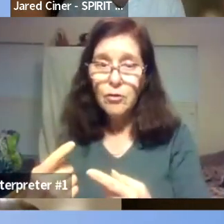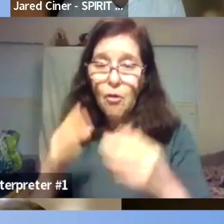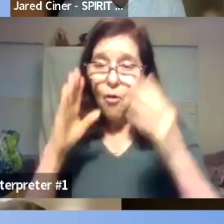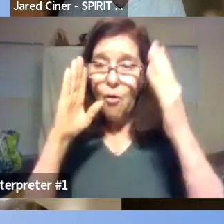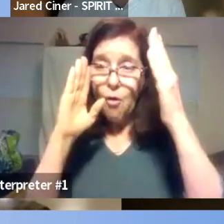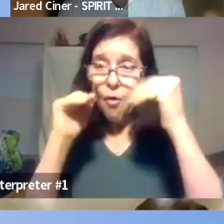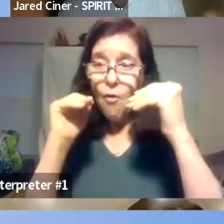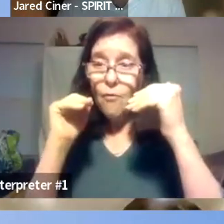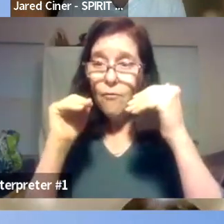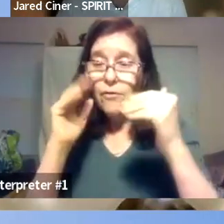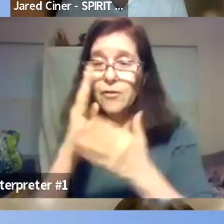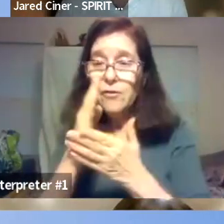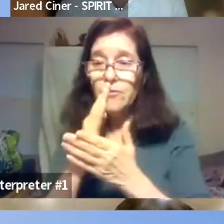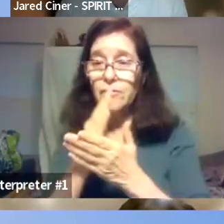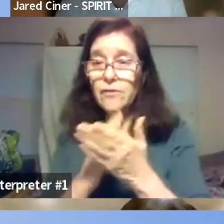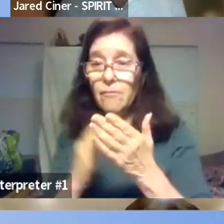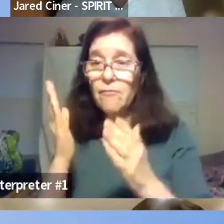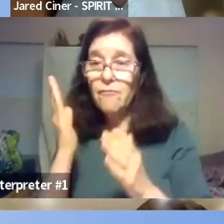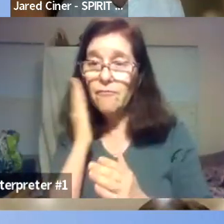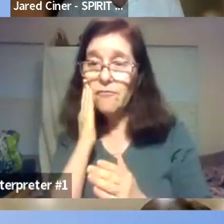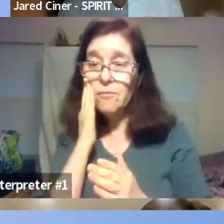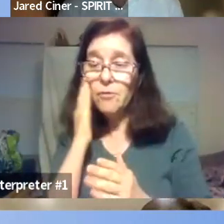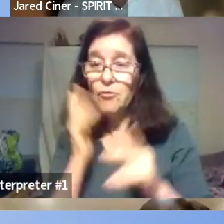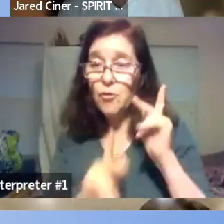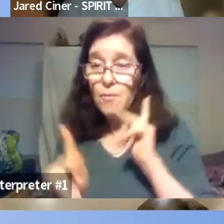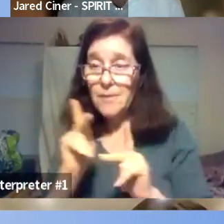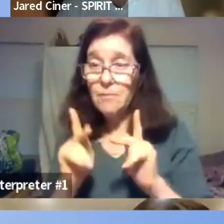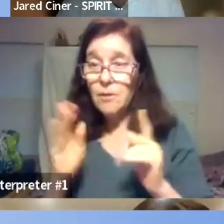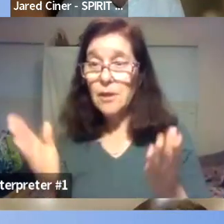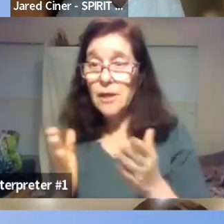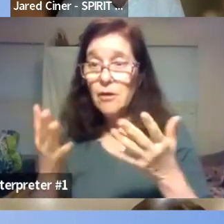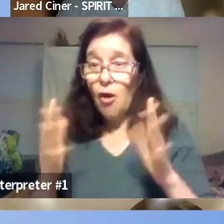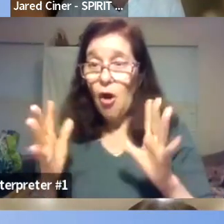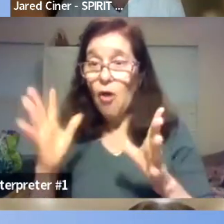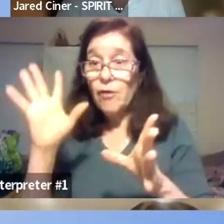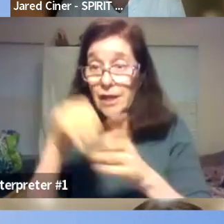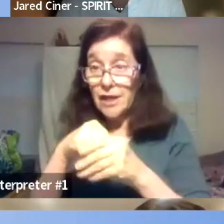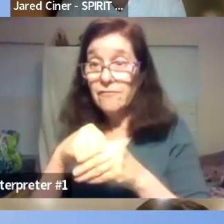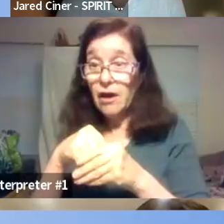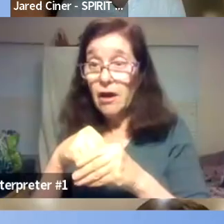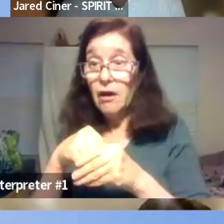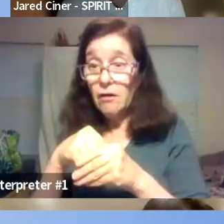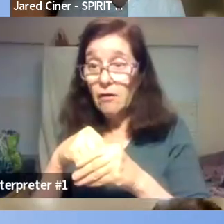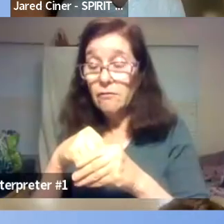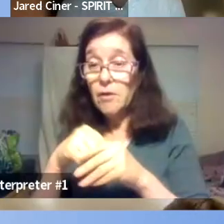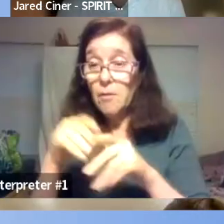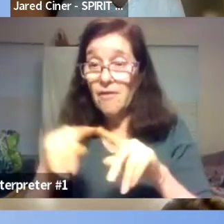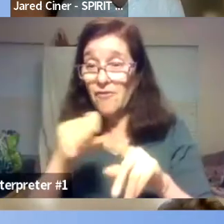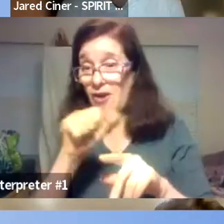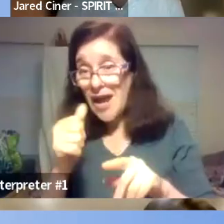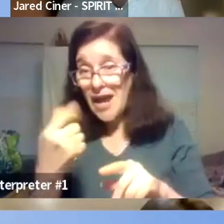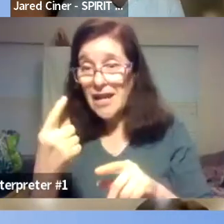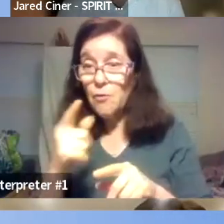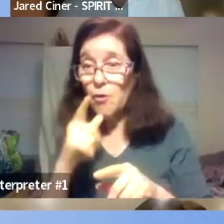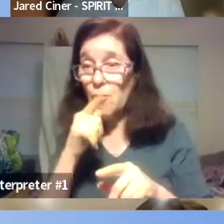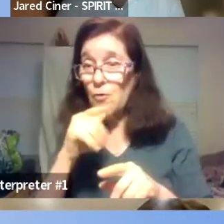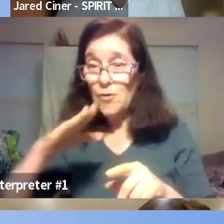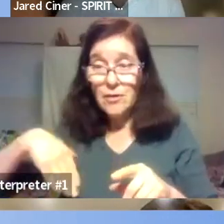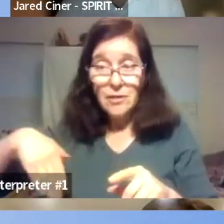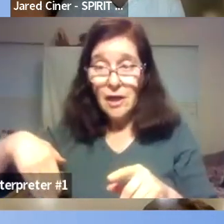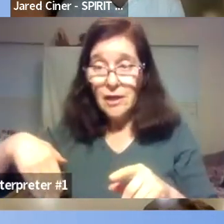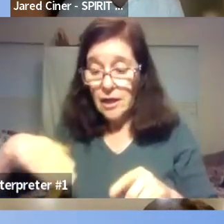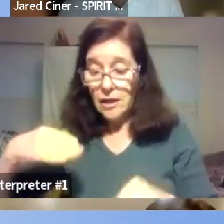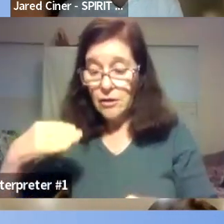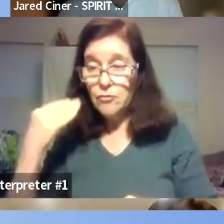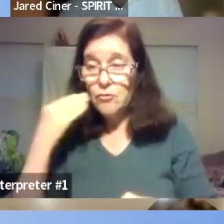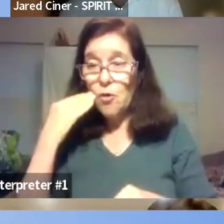there are some familiar people here who are already involved. But for anybody who does not yet know very